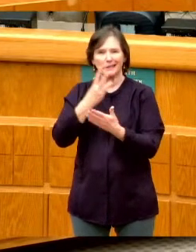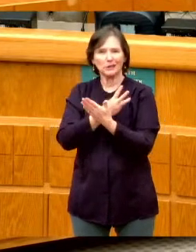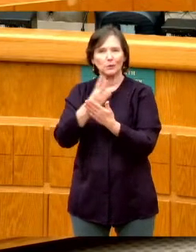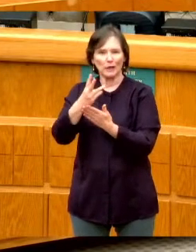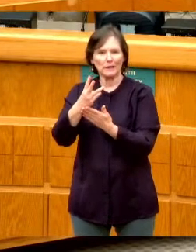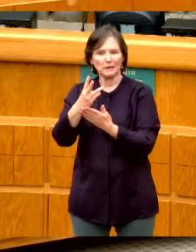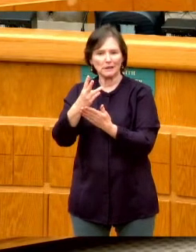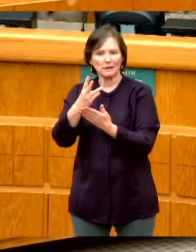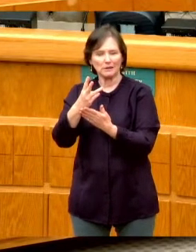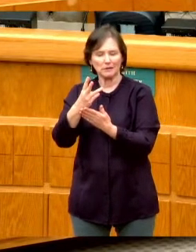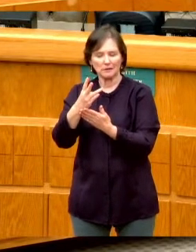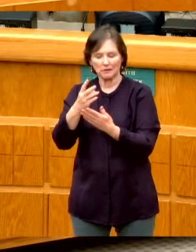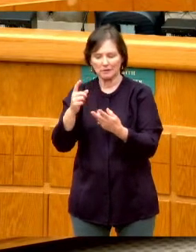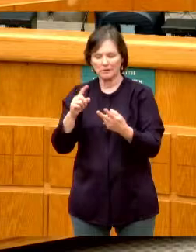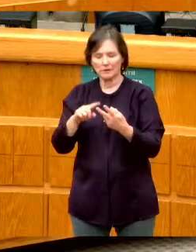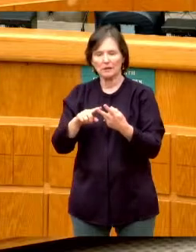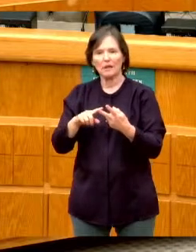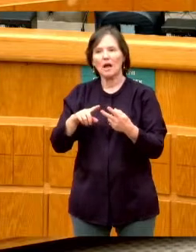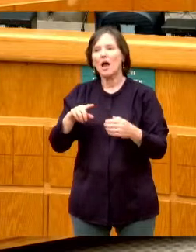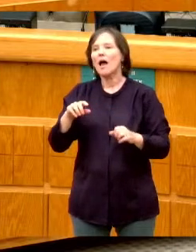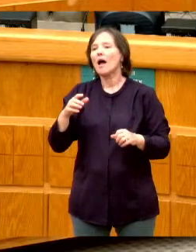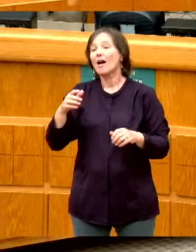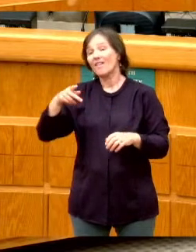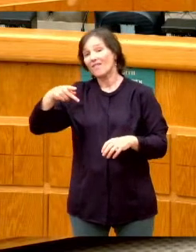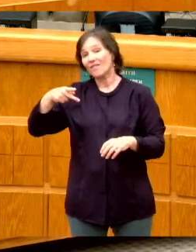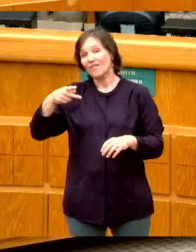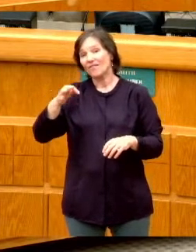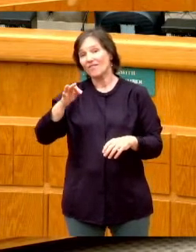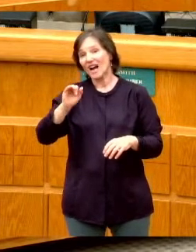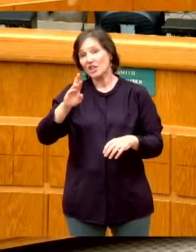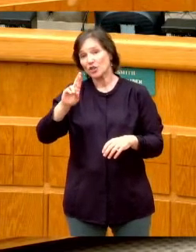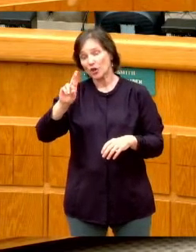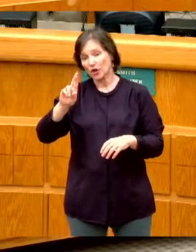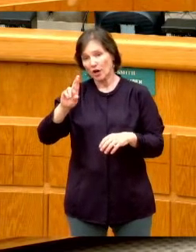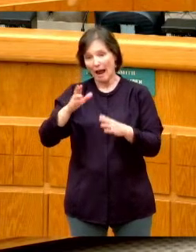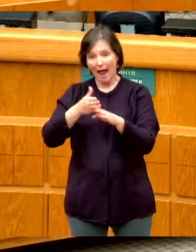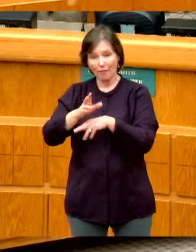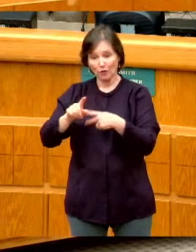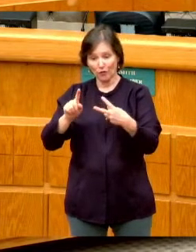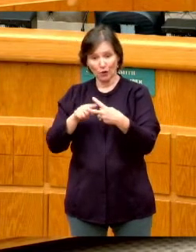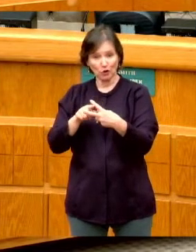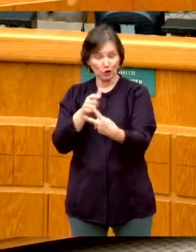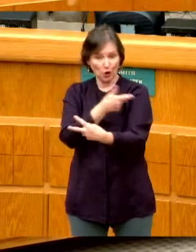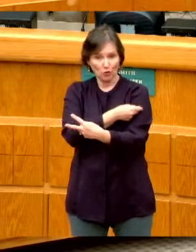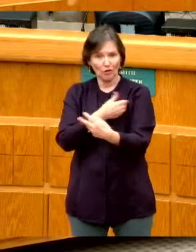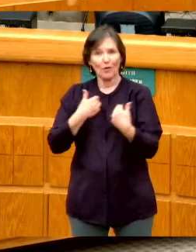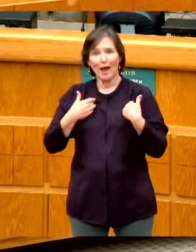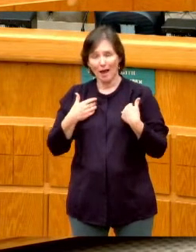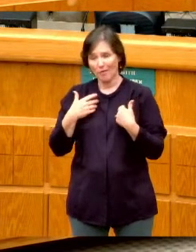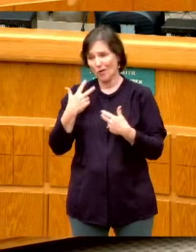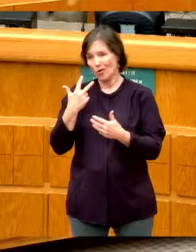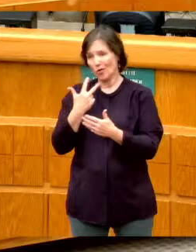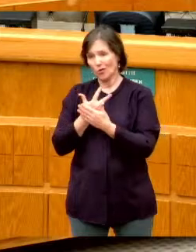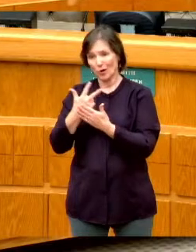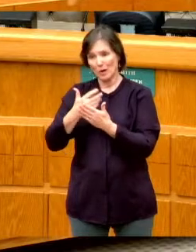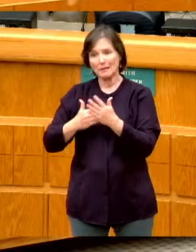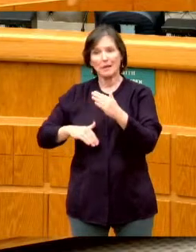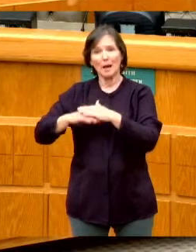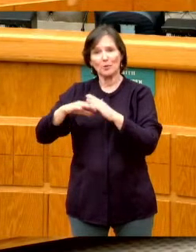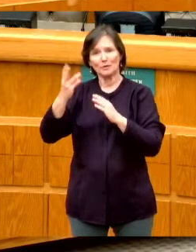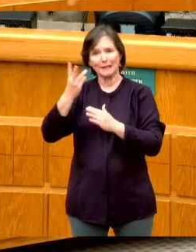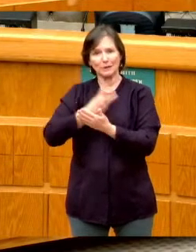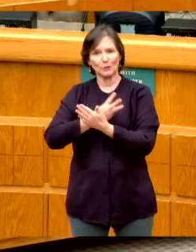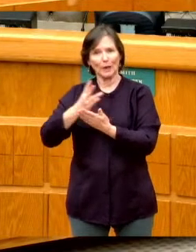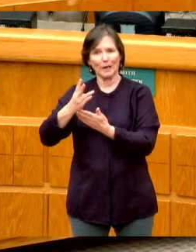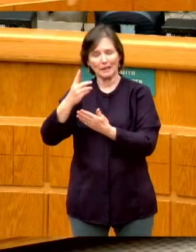3 to 6 weeks after receiving your first dose. These ranges have been approved by the vaccine manufacturer and